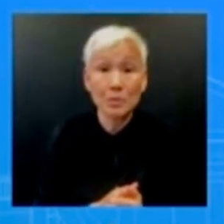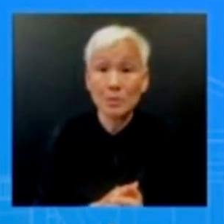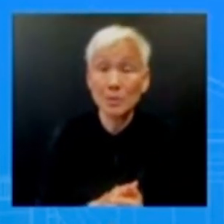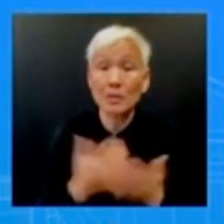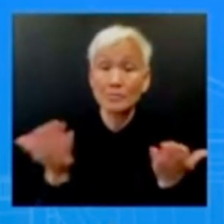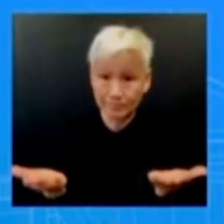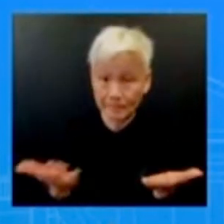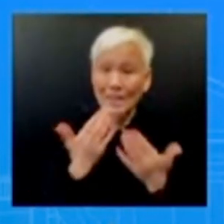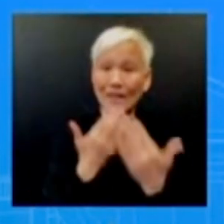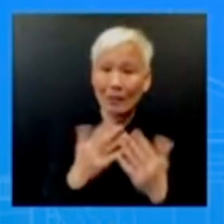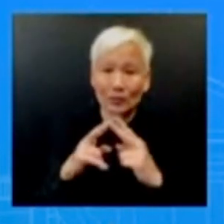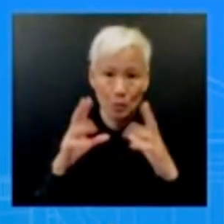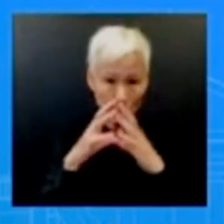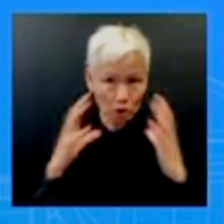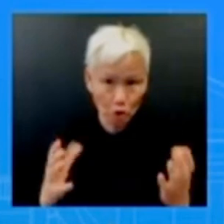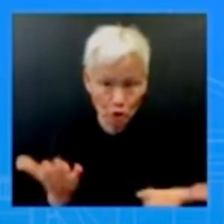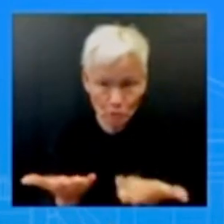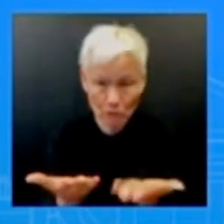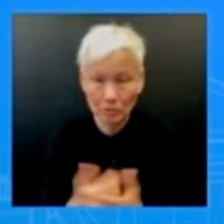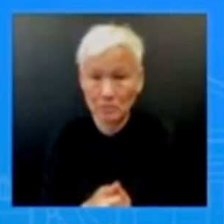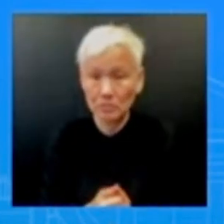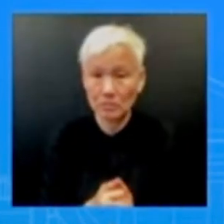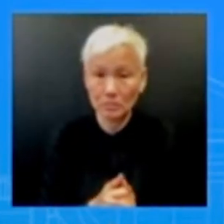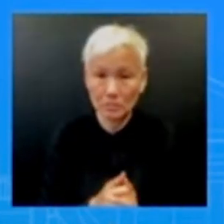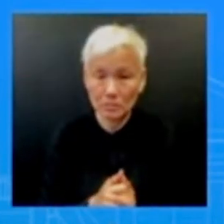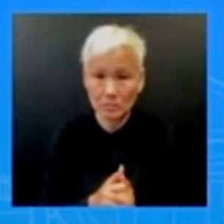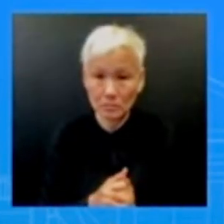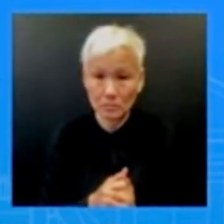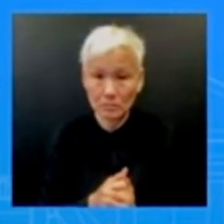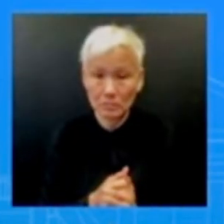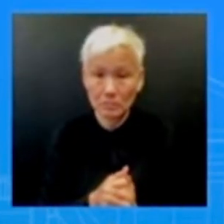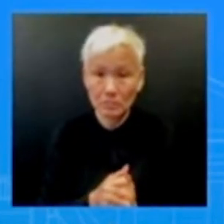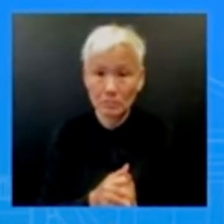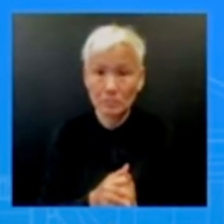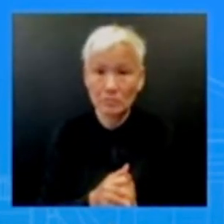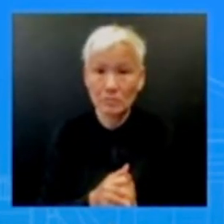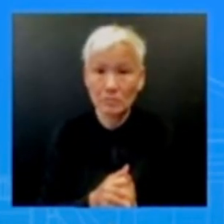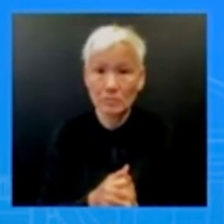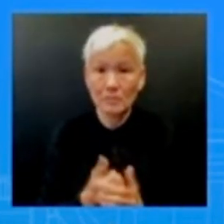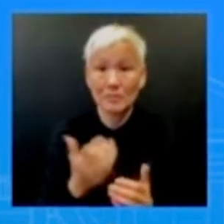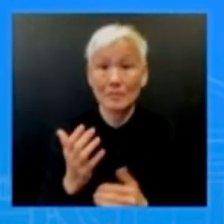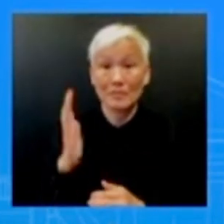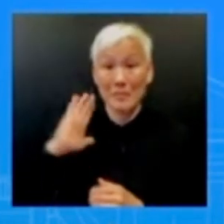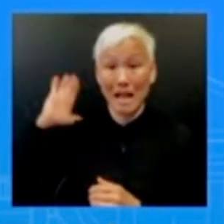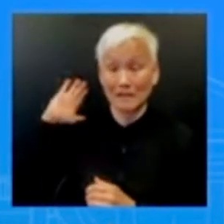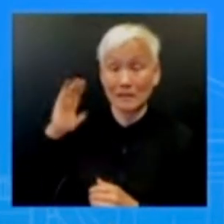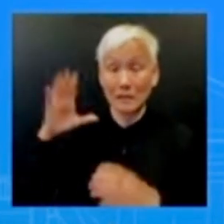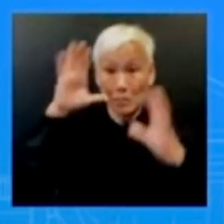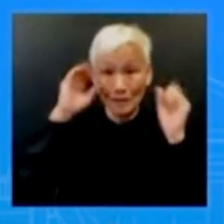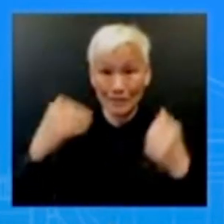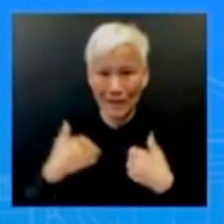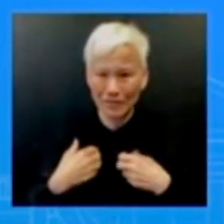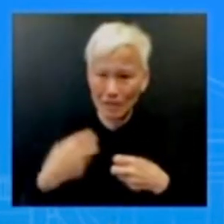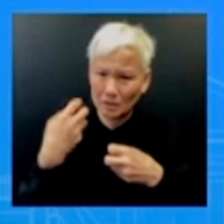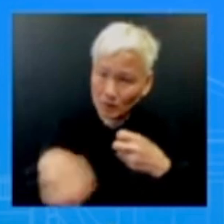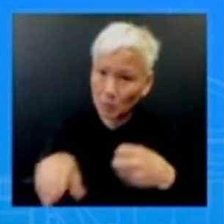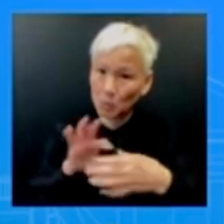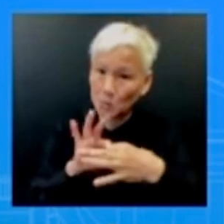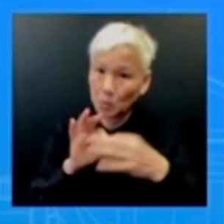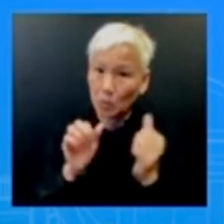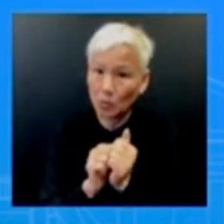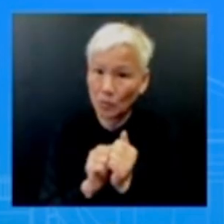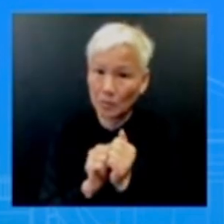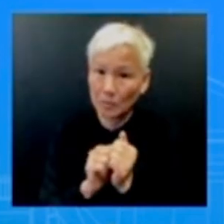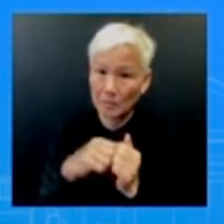President travels to Ottawa this week, and the past president had a difficult relationship with Prime Minister Trudeau. Does the United States